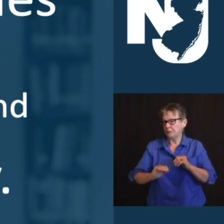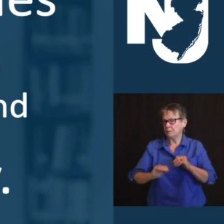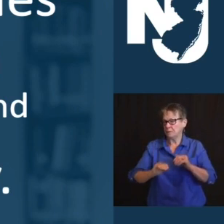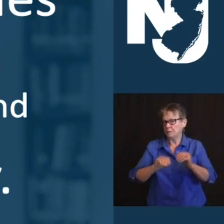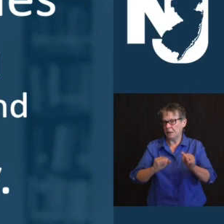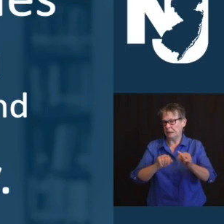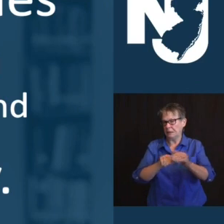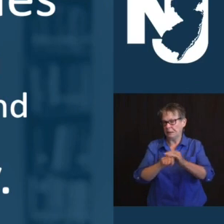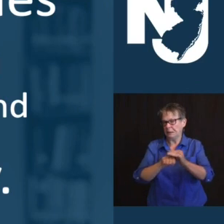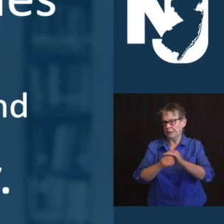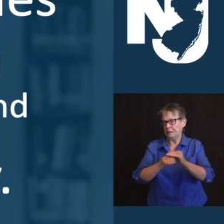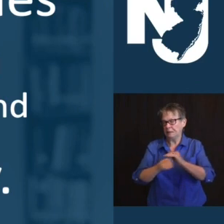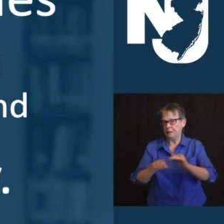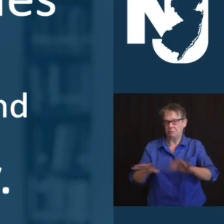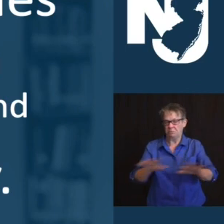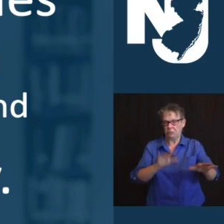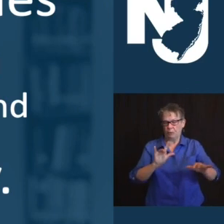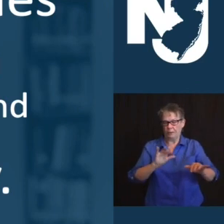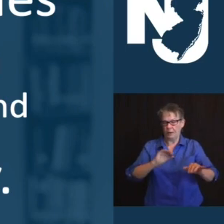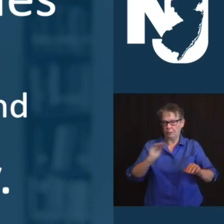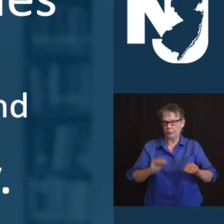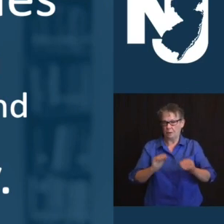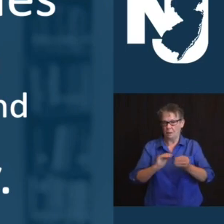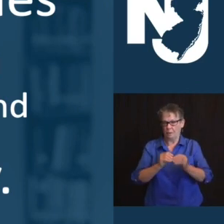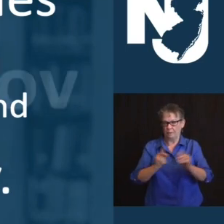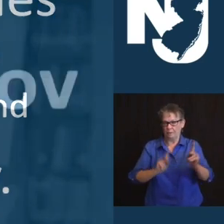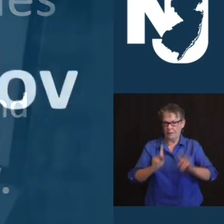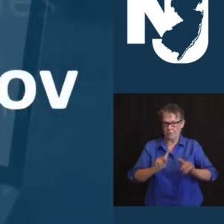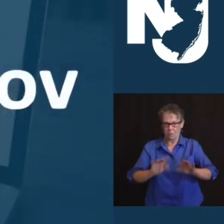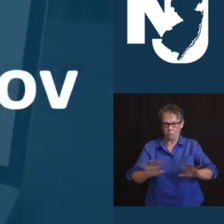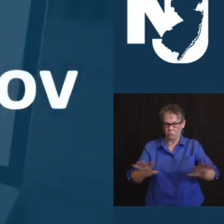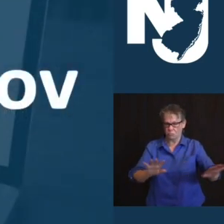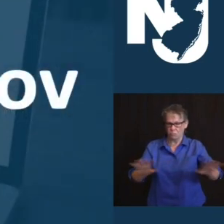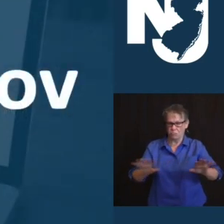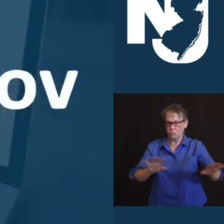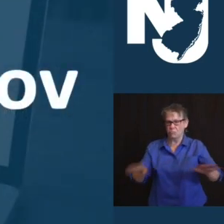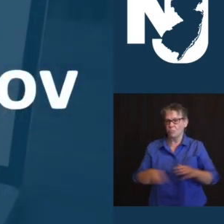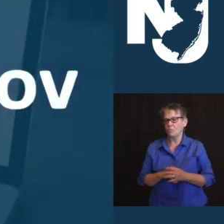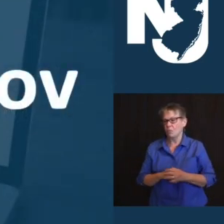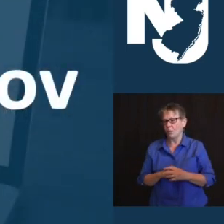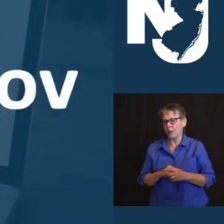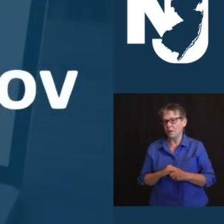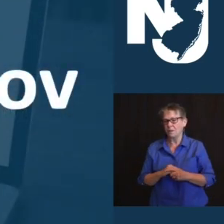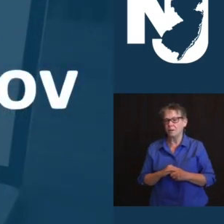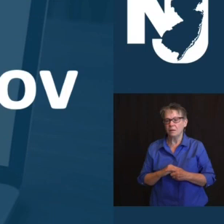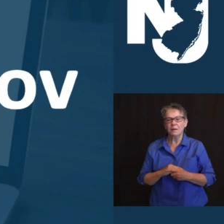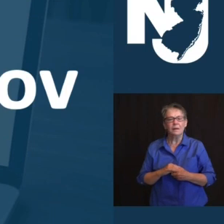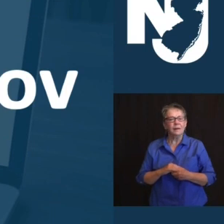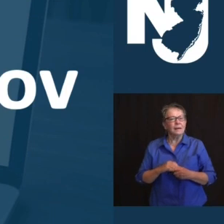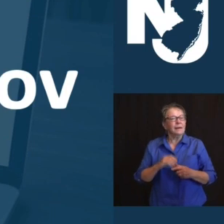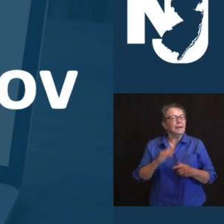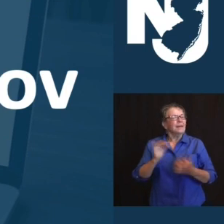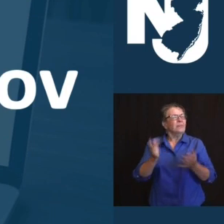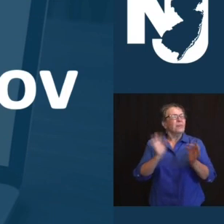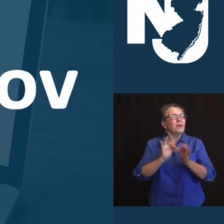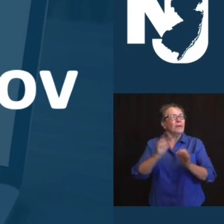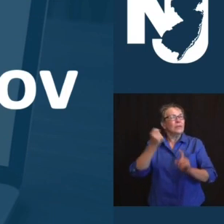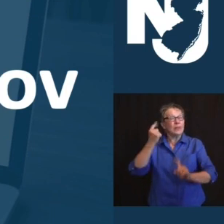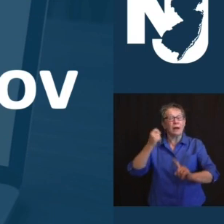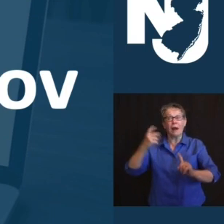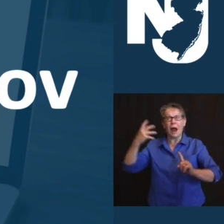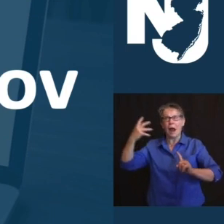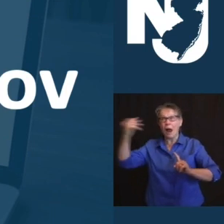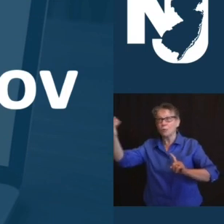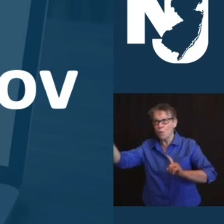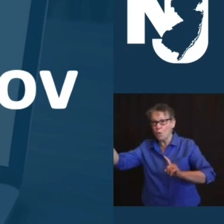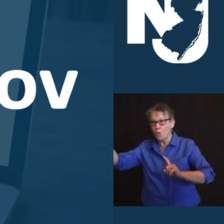capacity. Again, as with other indoor activities, we must remain extra vigilant about this